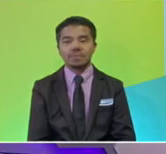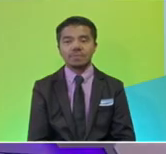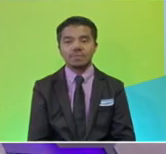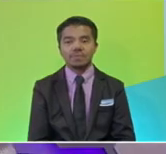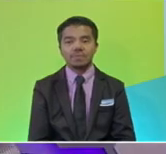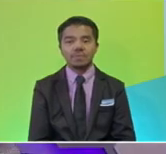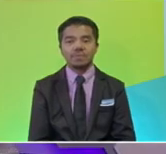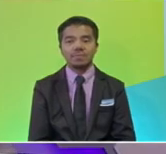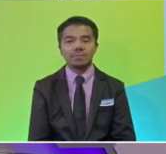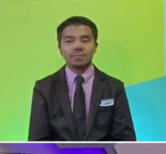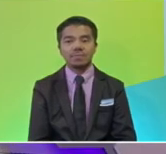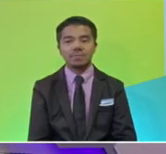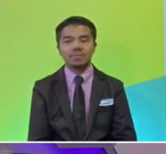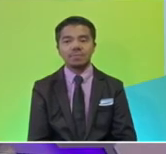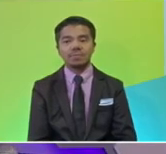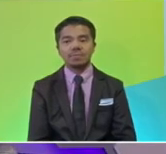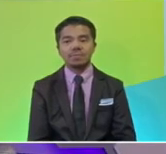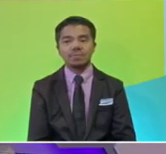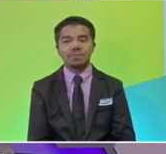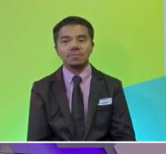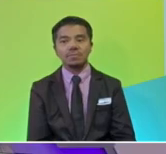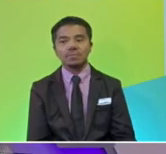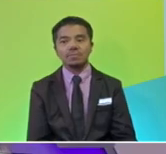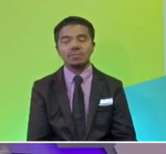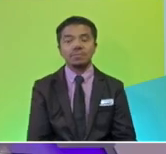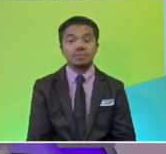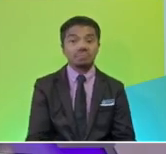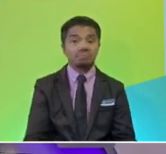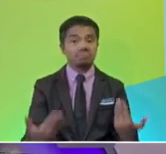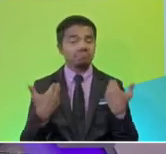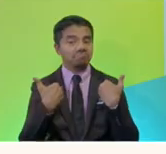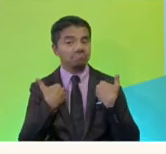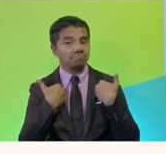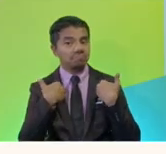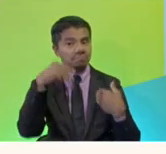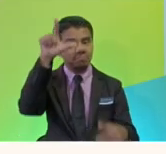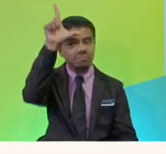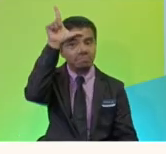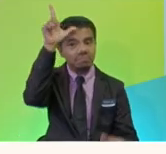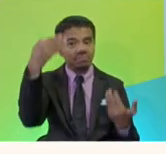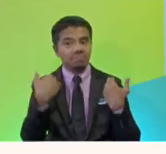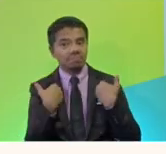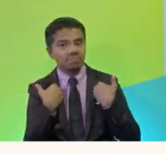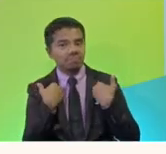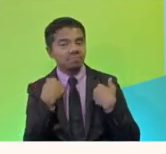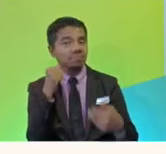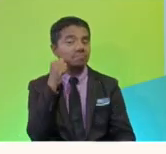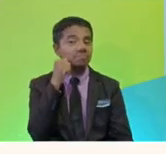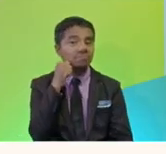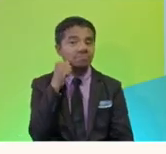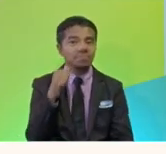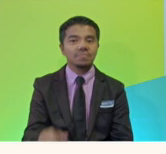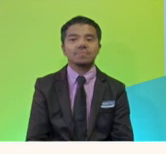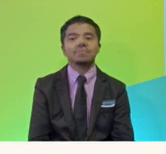we can see the girl, we can see the boy, and we can also see the weather. But the picture doesn't